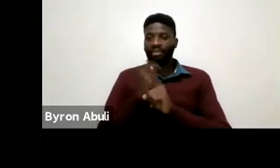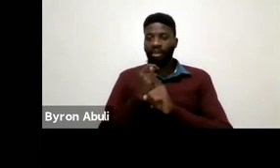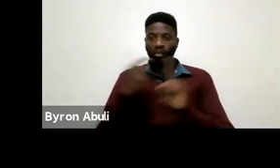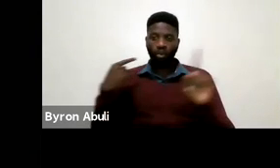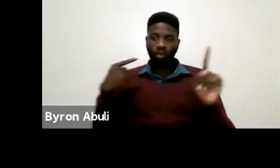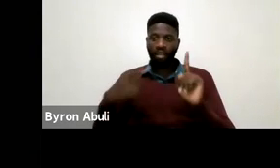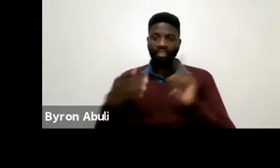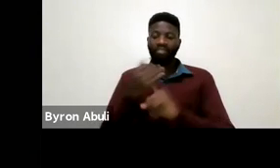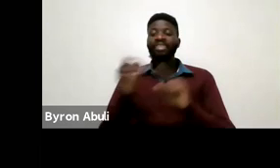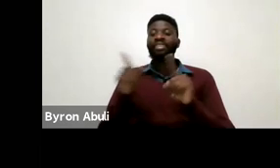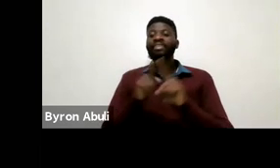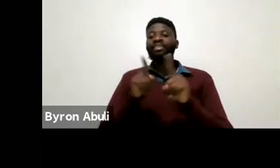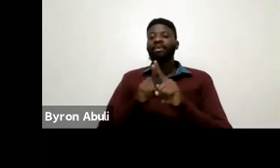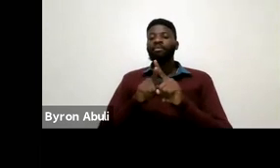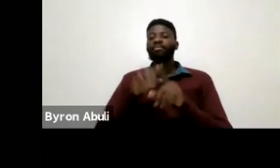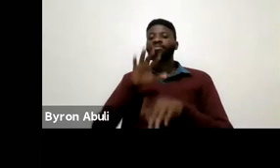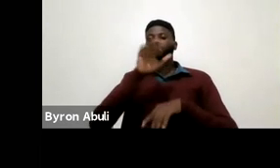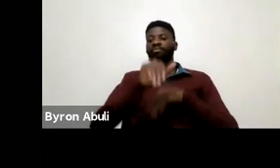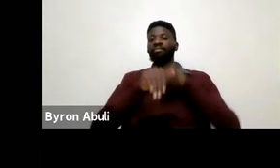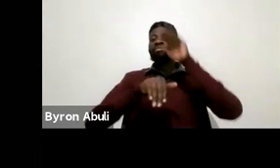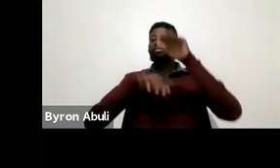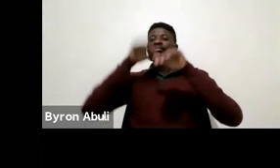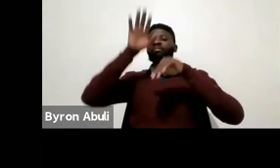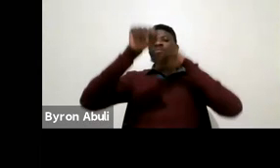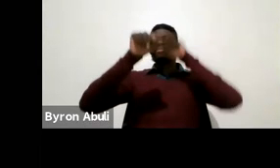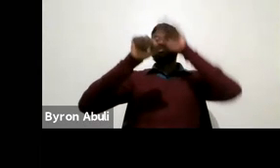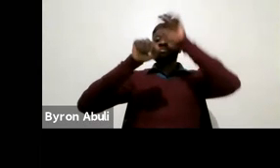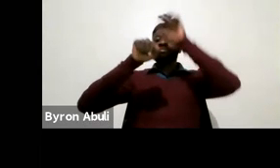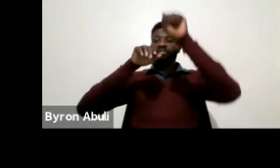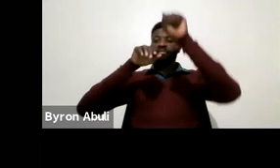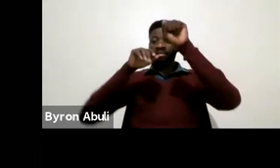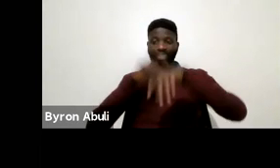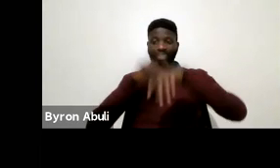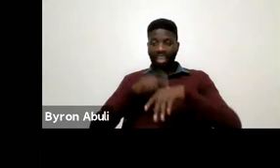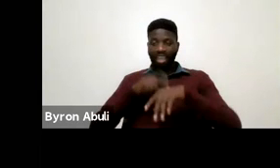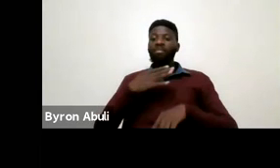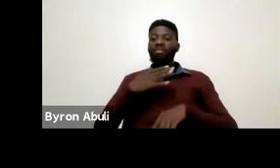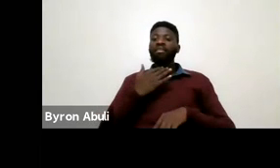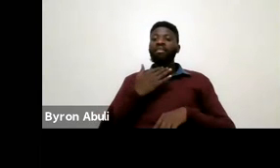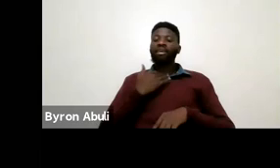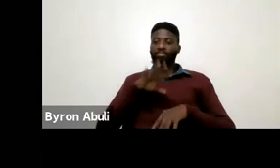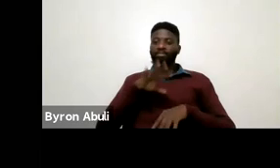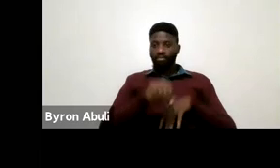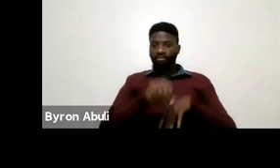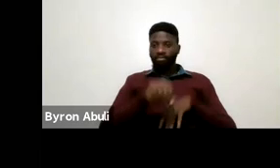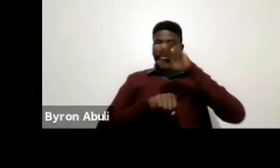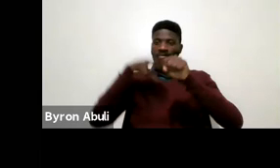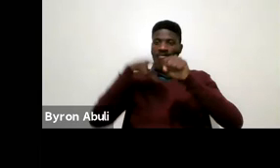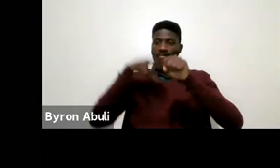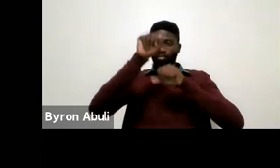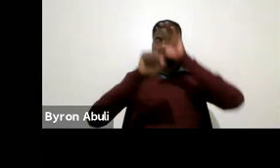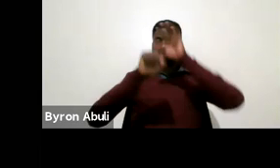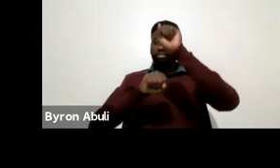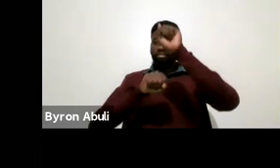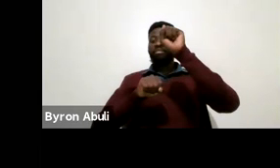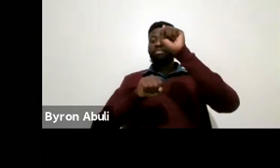Climbing a ladder will start with the first step, going to the next one and going to the higher one. The speed at which you climb the first ladder is not the same as